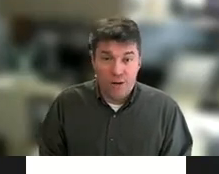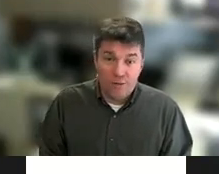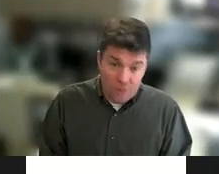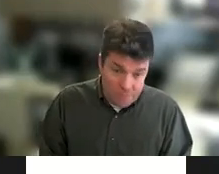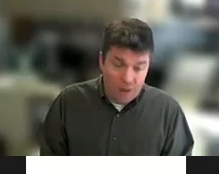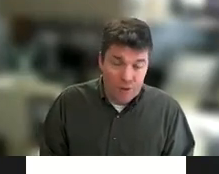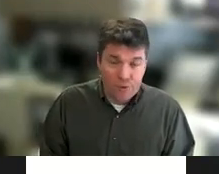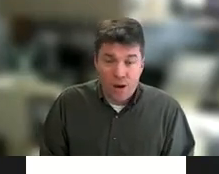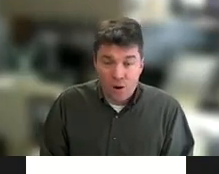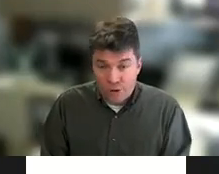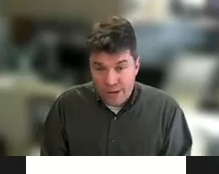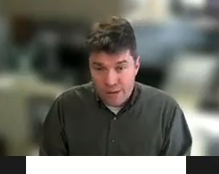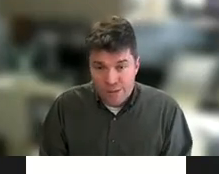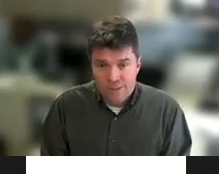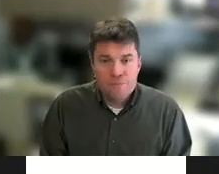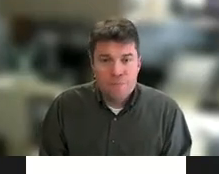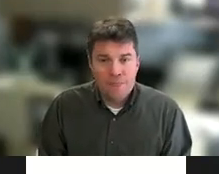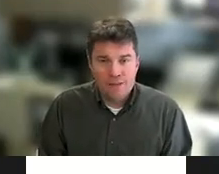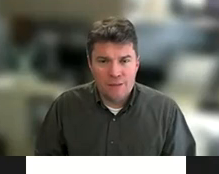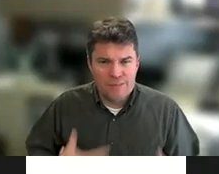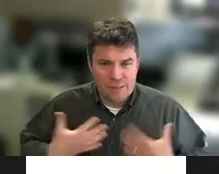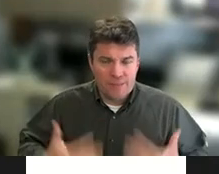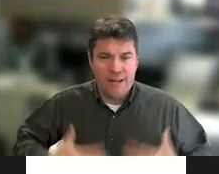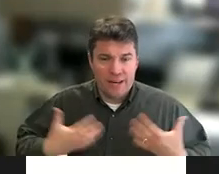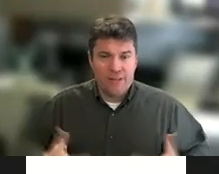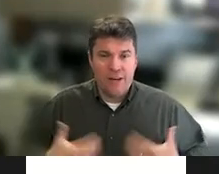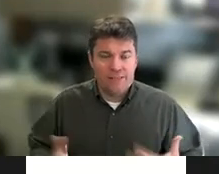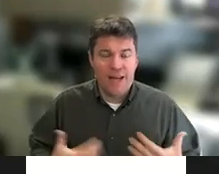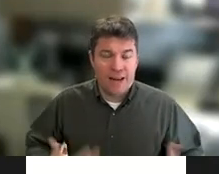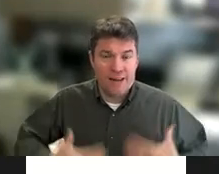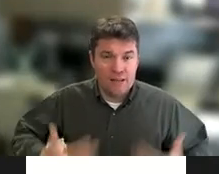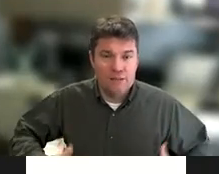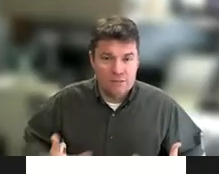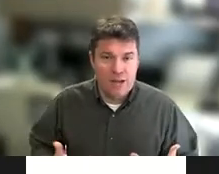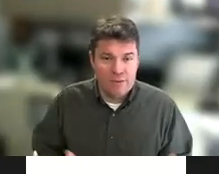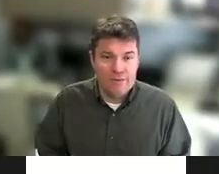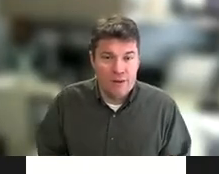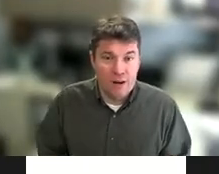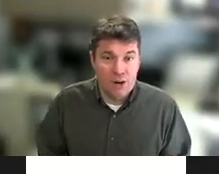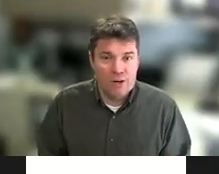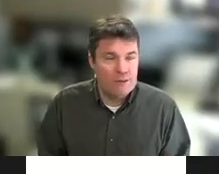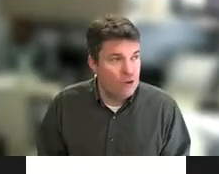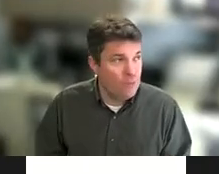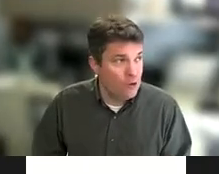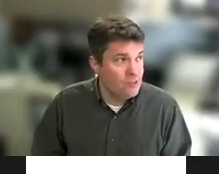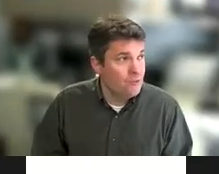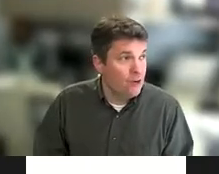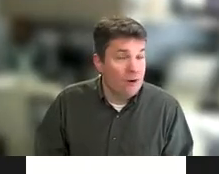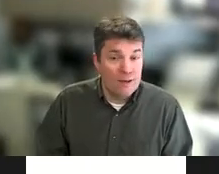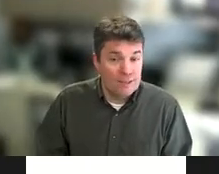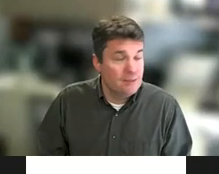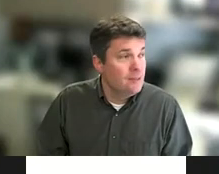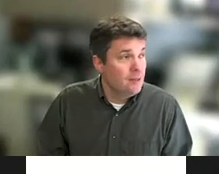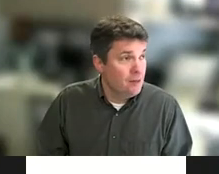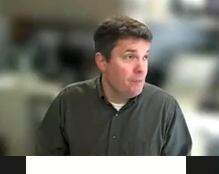light flashing, thumping on the ground or a table, something that gives a tactile type of alert for a person